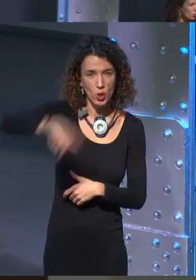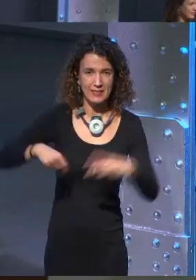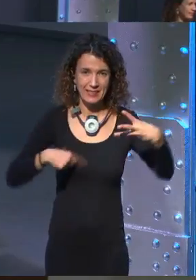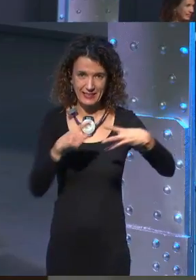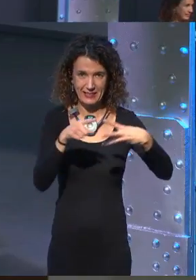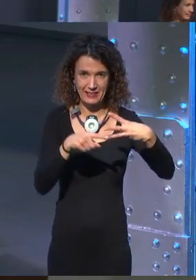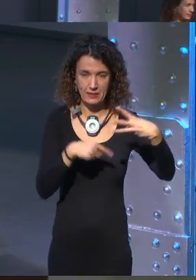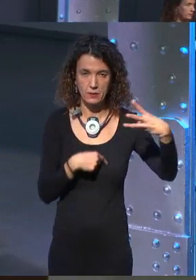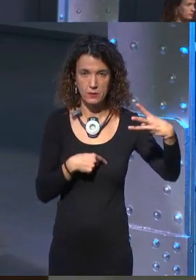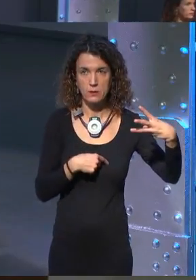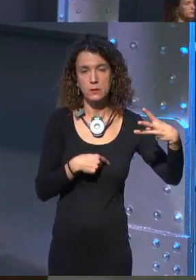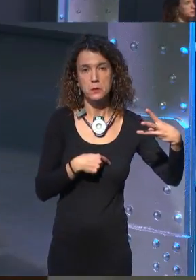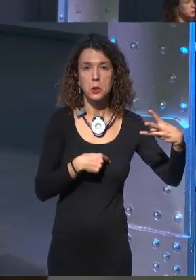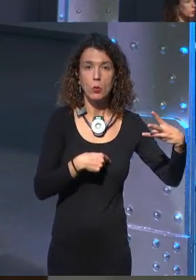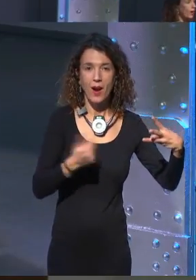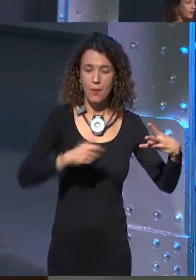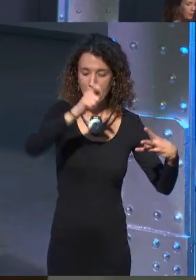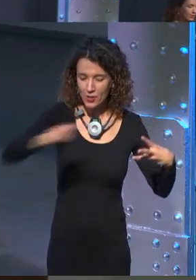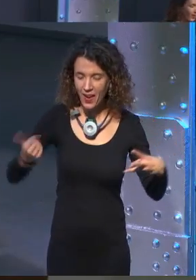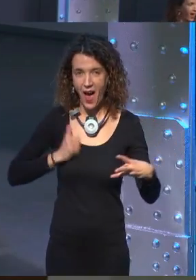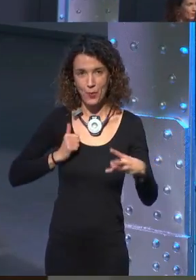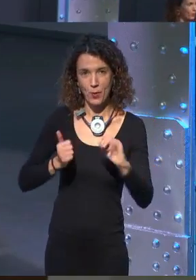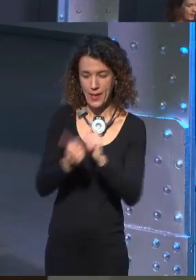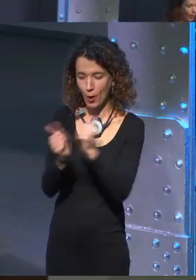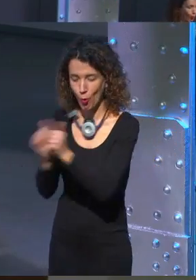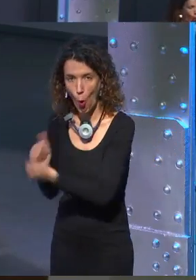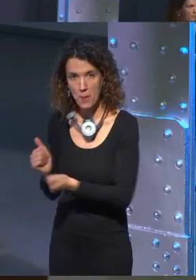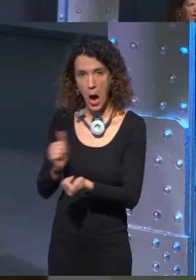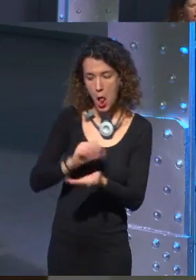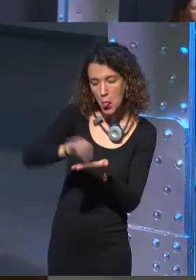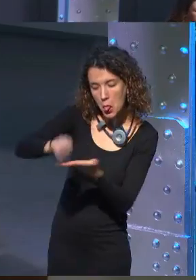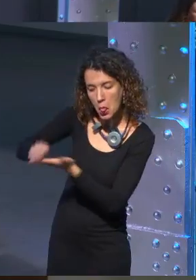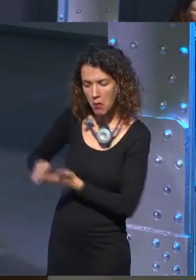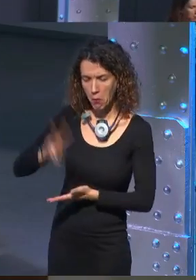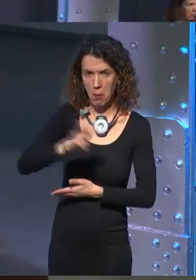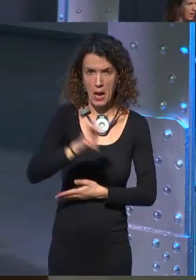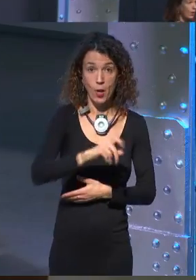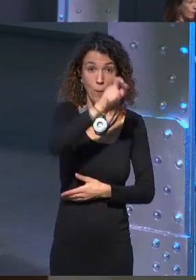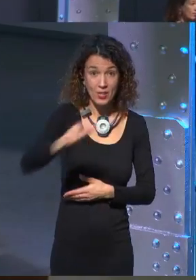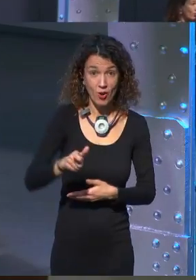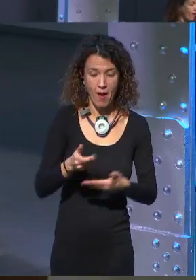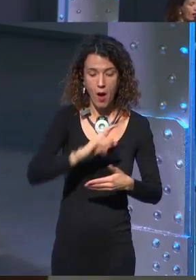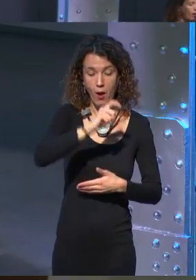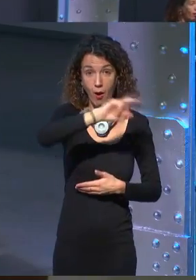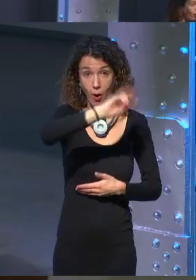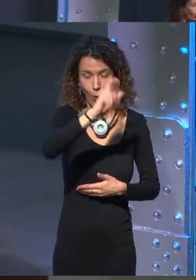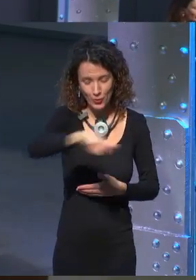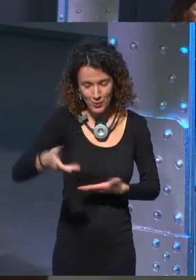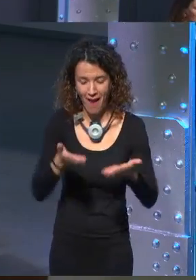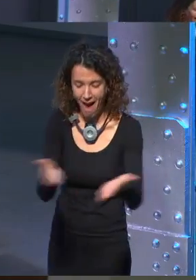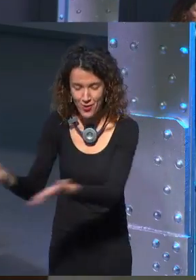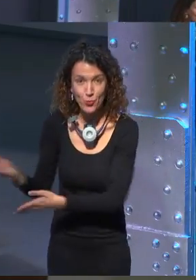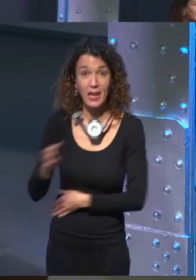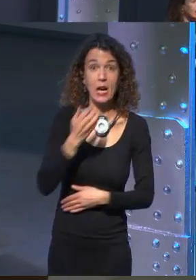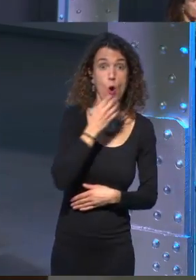to anyone else. Matchers, those who will help others, but only if there's something in it for them. And